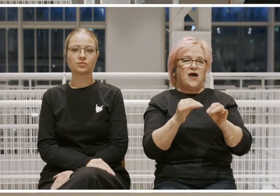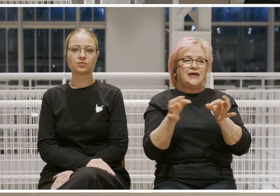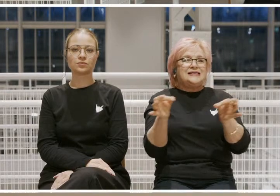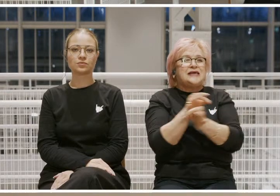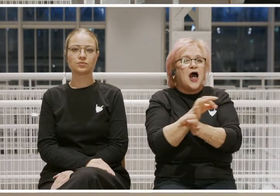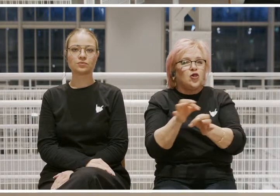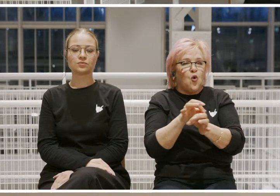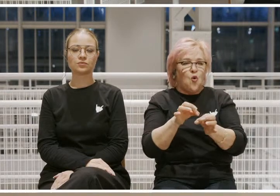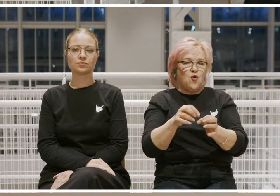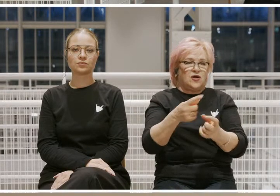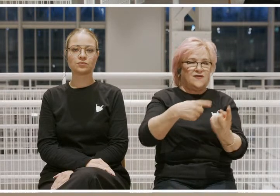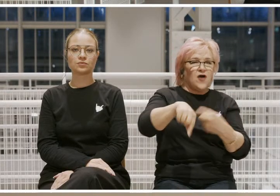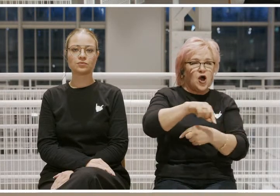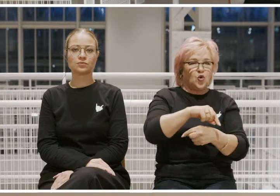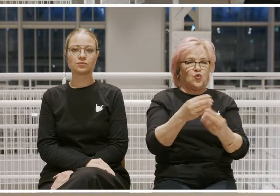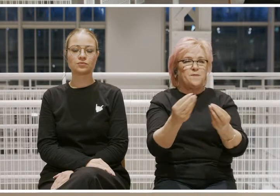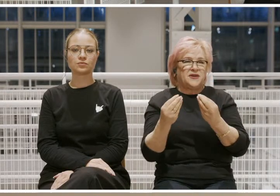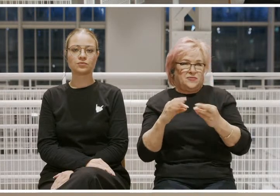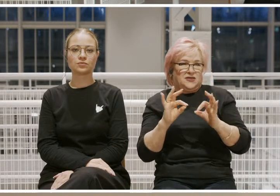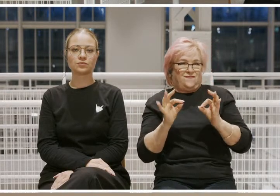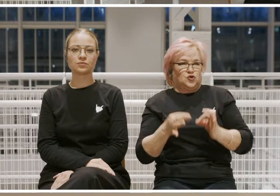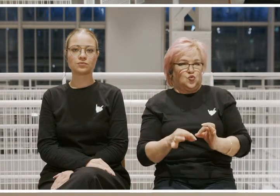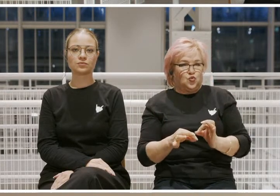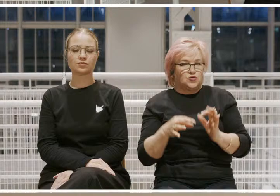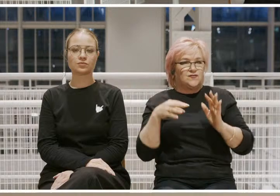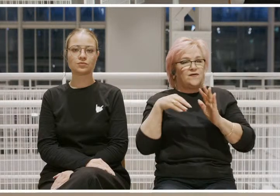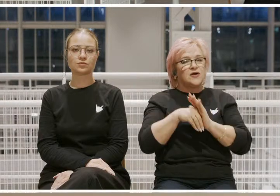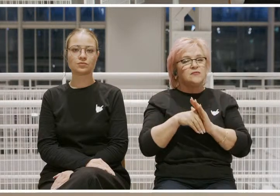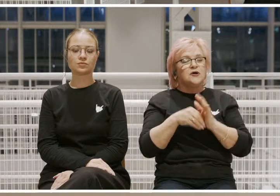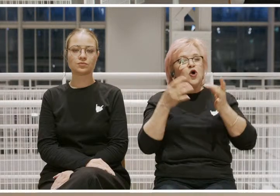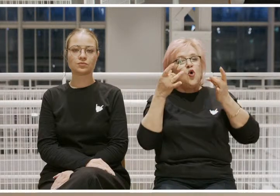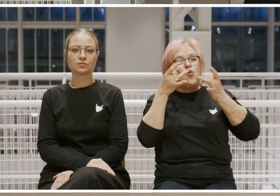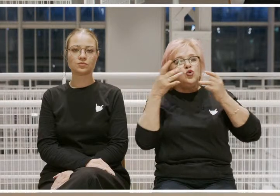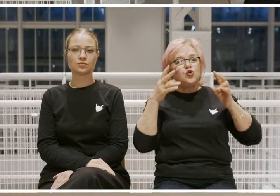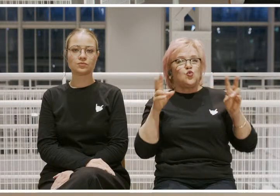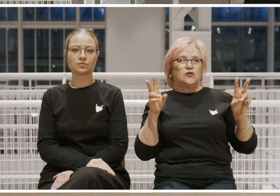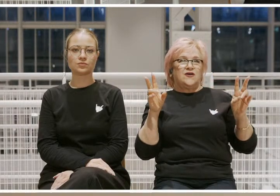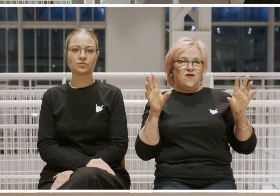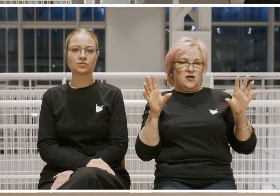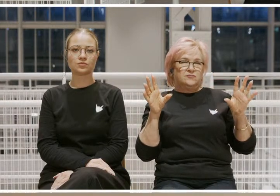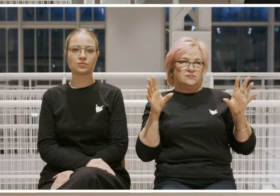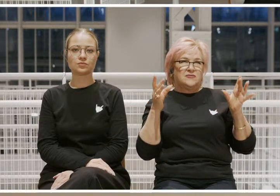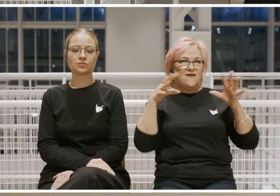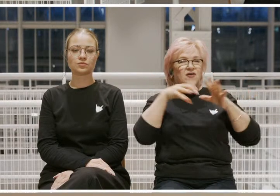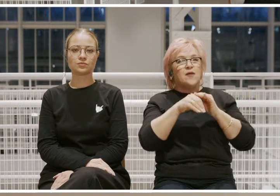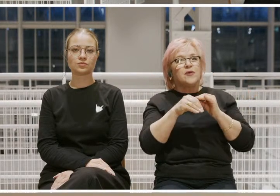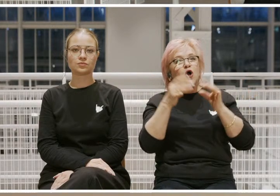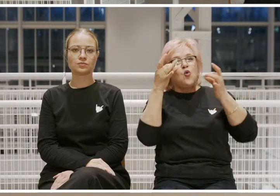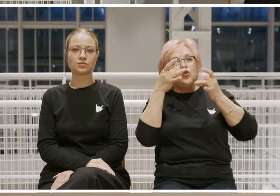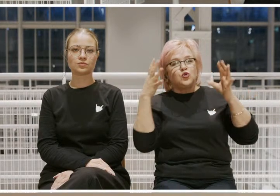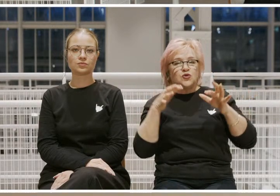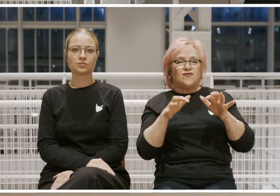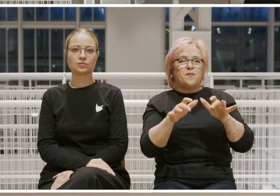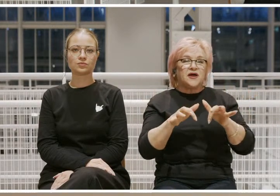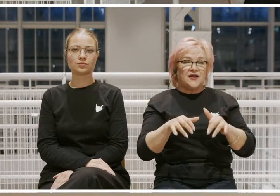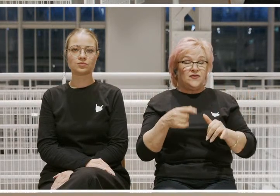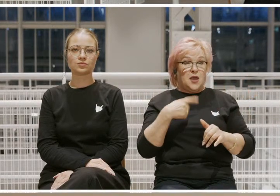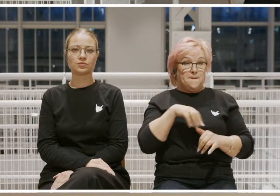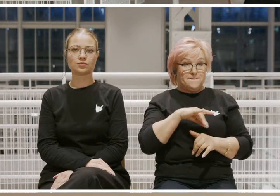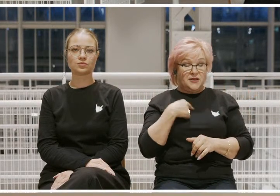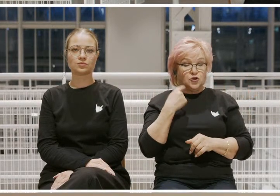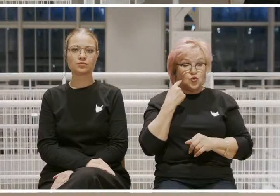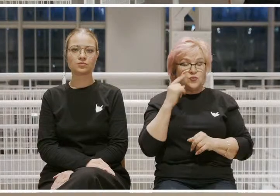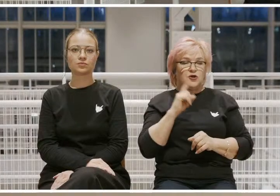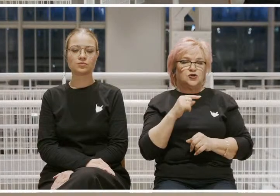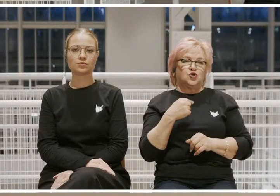programming. And we were hoping that this forum will be all Russian, that we will have visitors from all